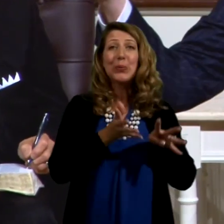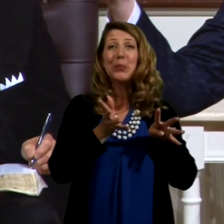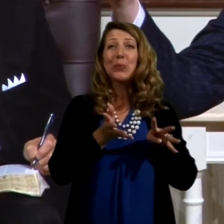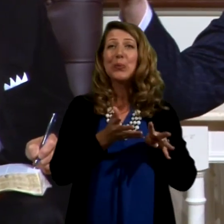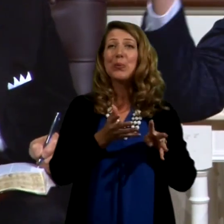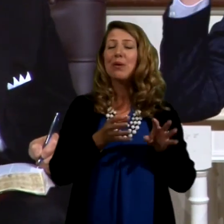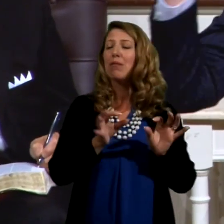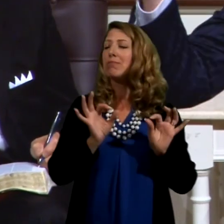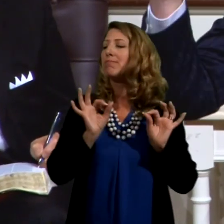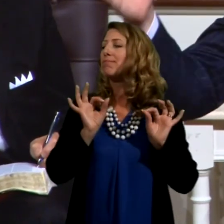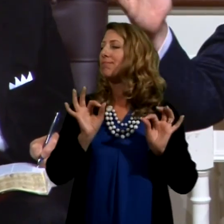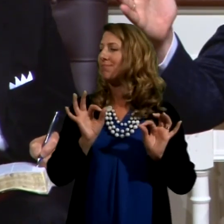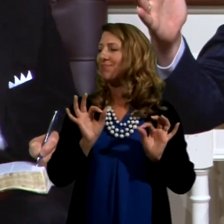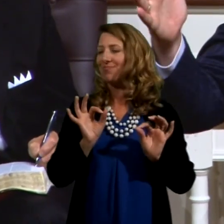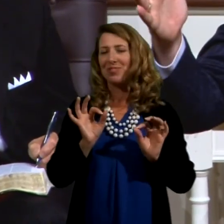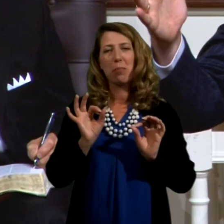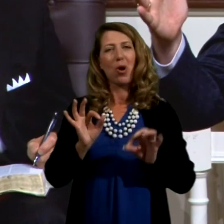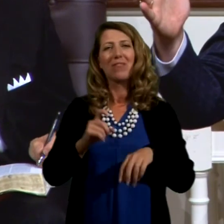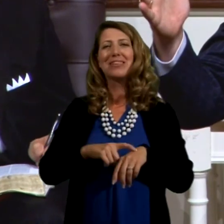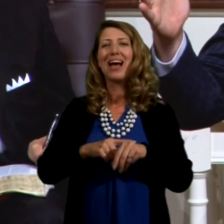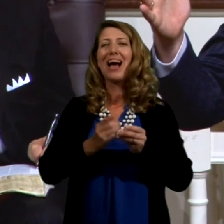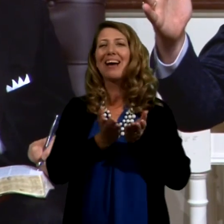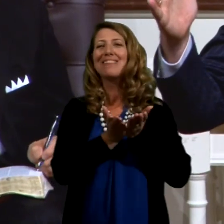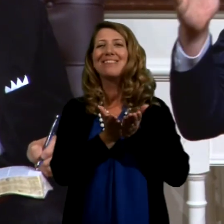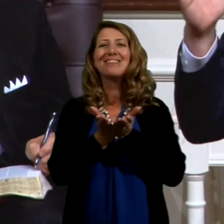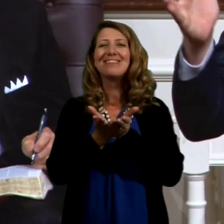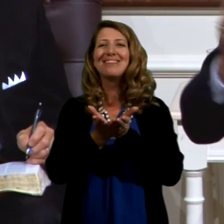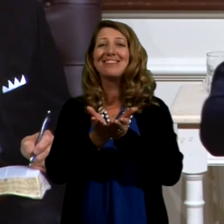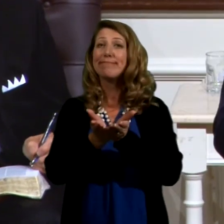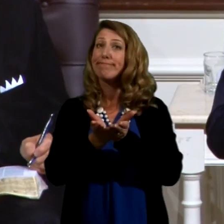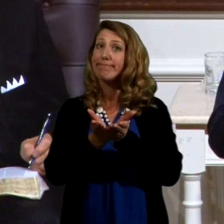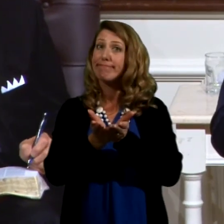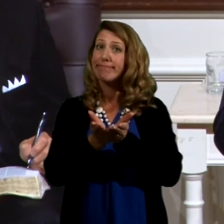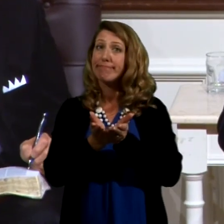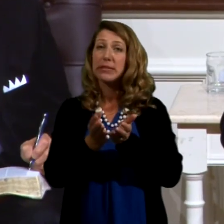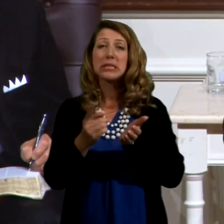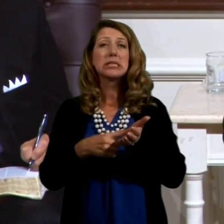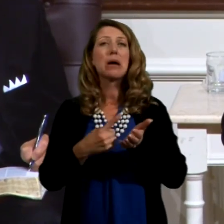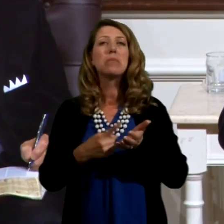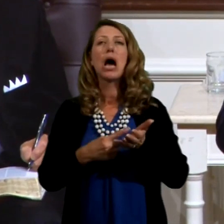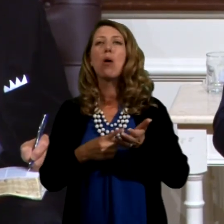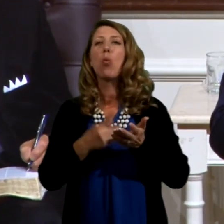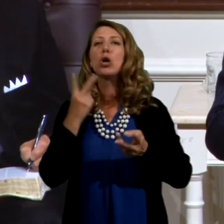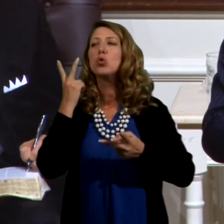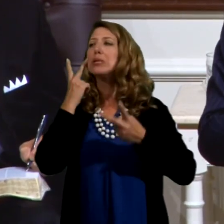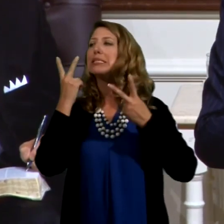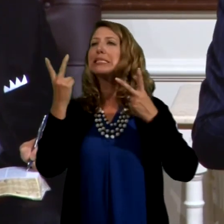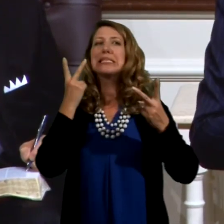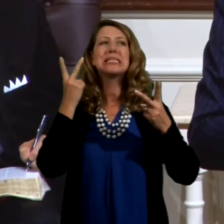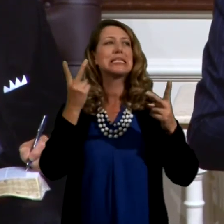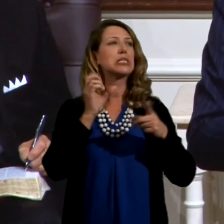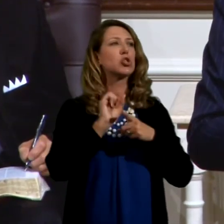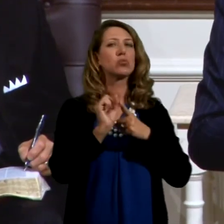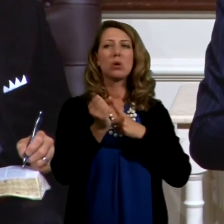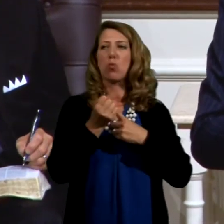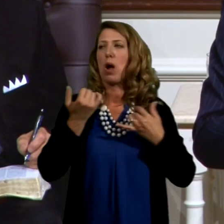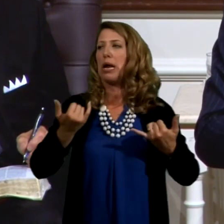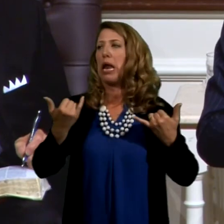thought, oh, this is our time. And sometimes you can't judge things based upon circumstances.